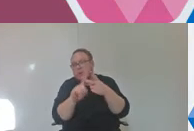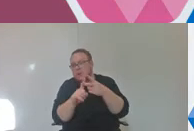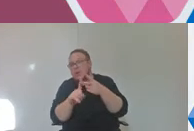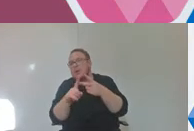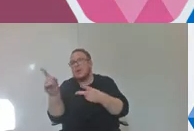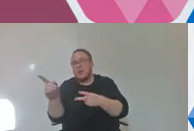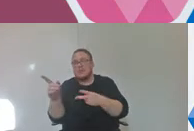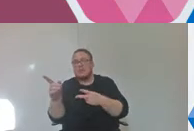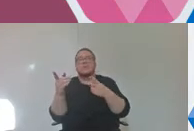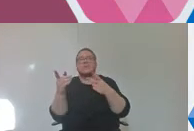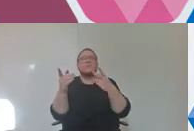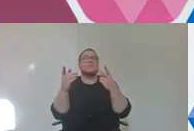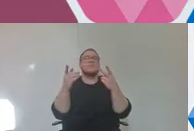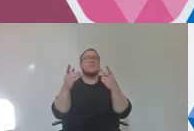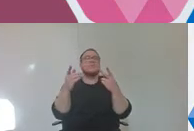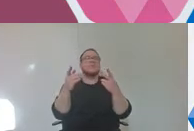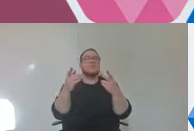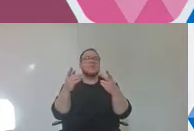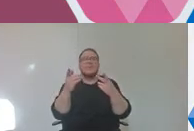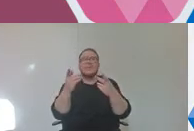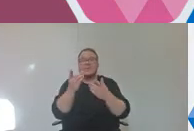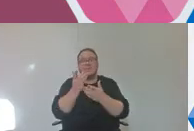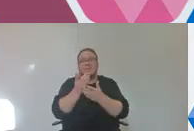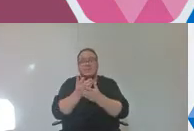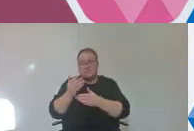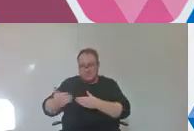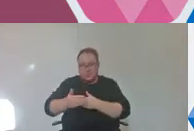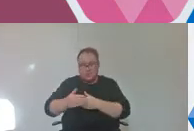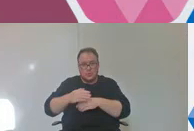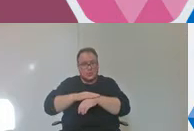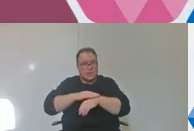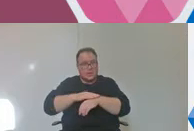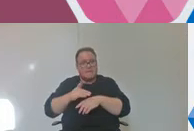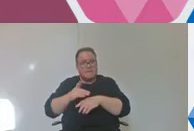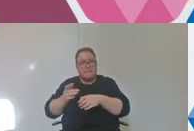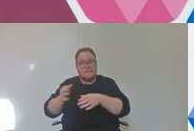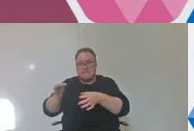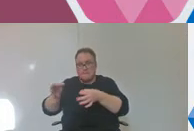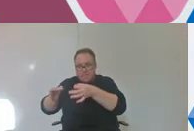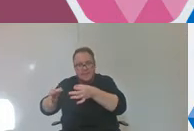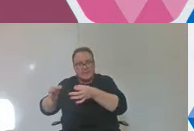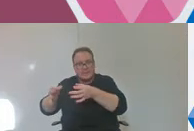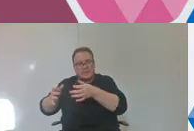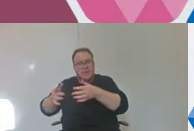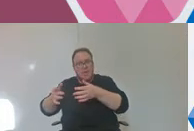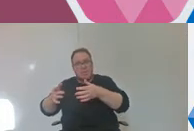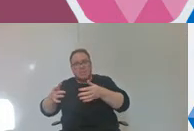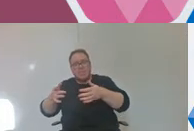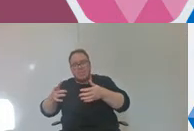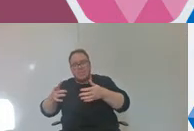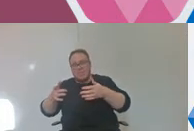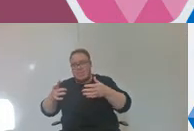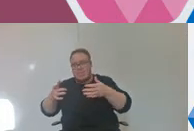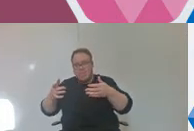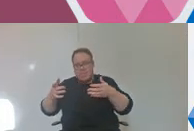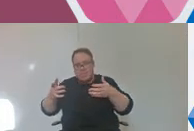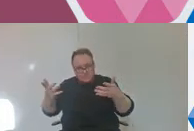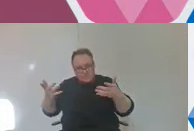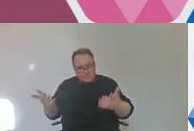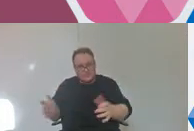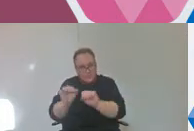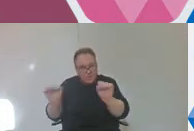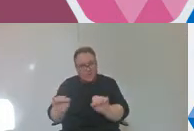you've got in the very short term, the political emphasis is most certainly going to be on long waits for acute care.